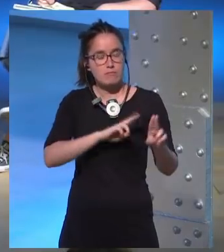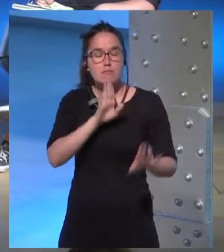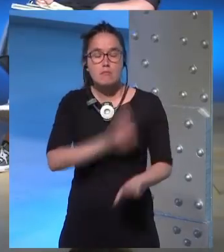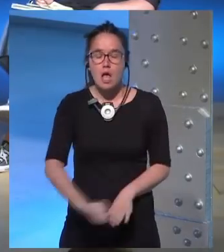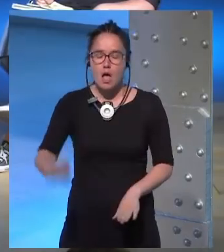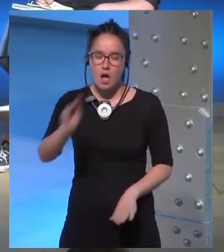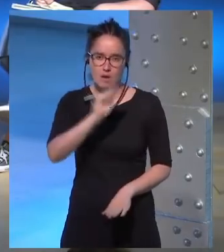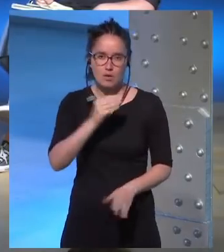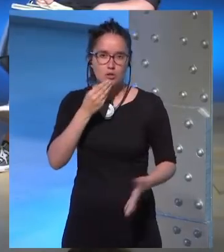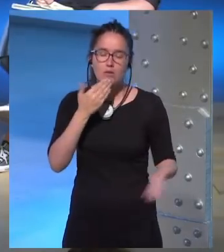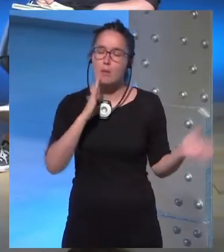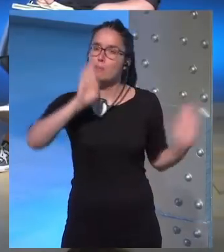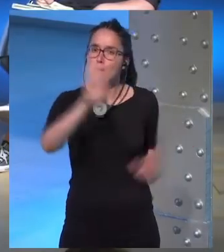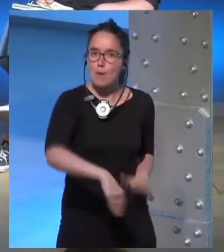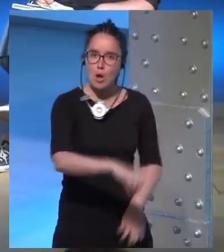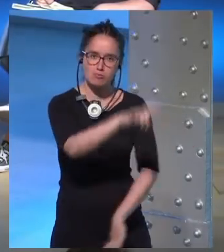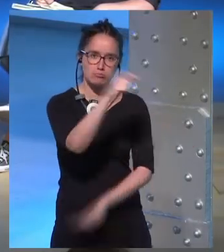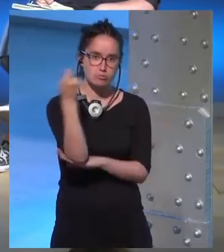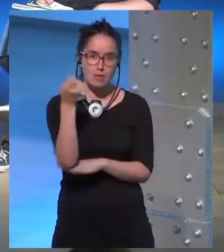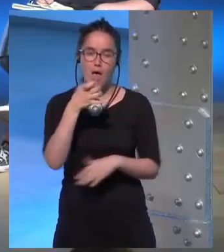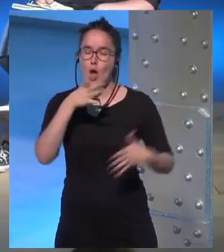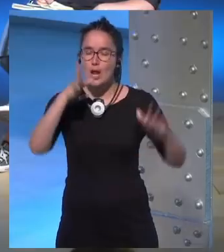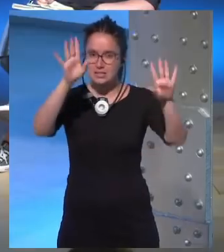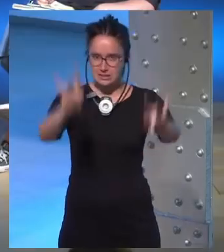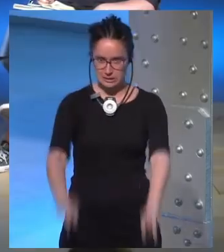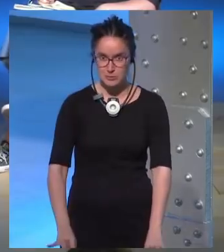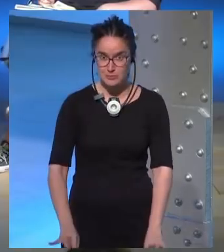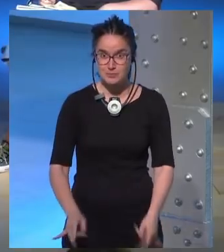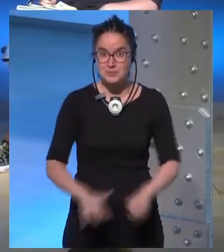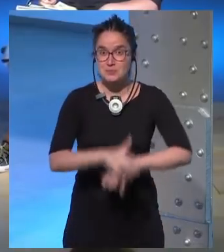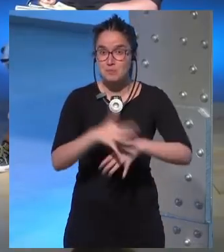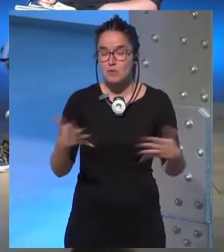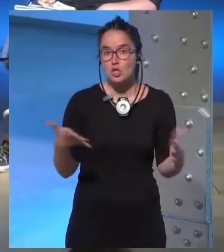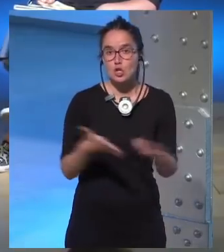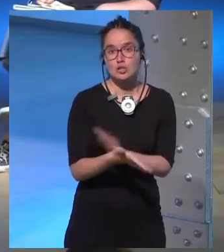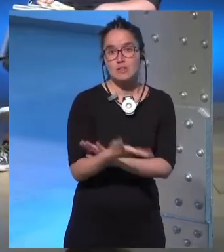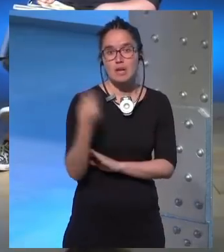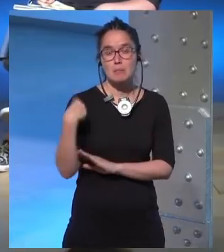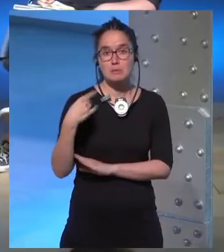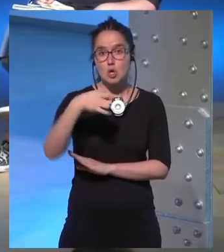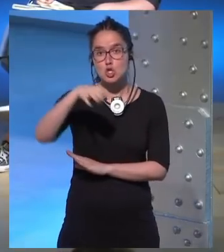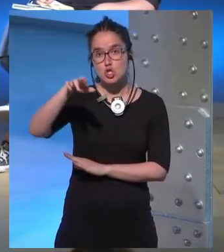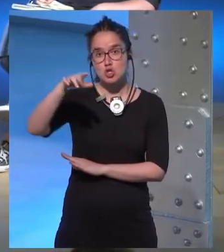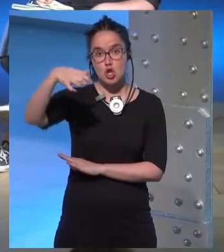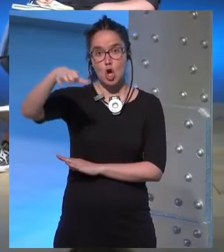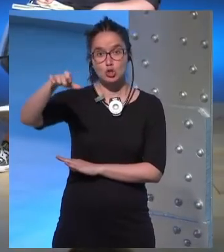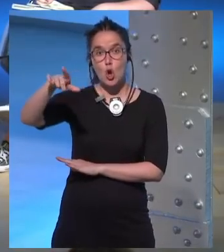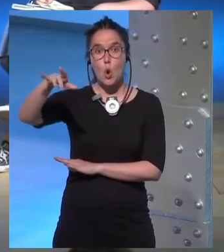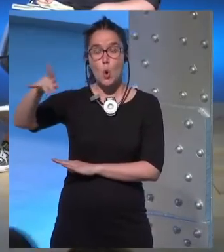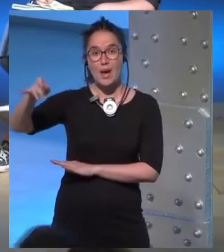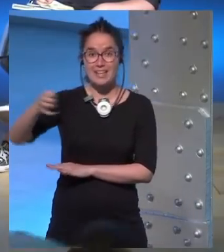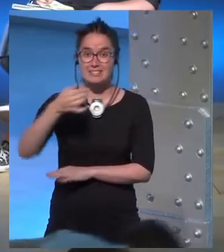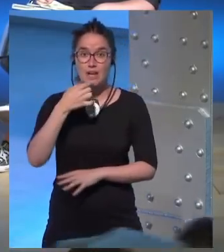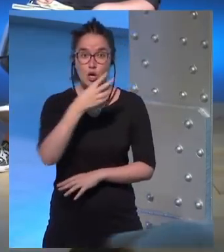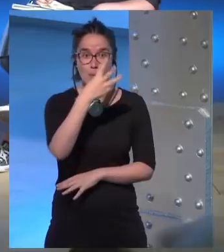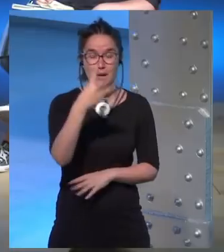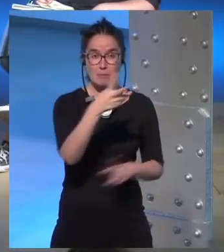Lucas, where everyone tells you you're great, and then you write those 3 prequels. I said, okay, deal. So